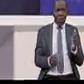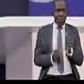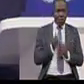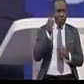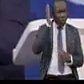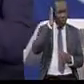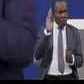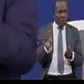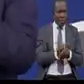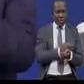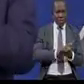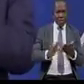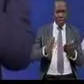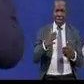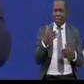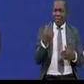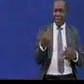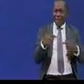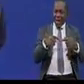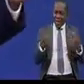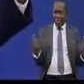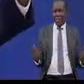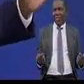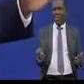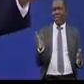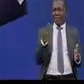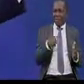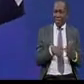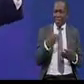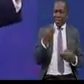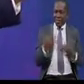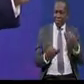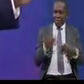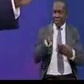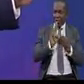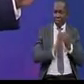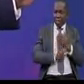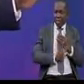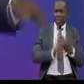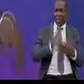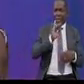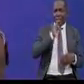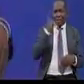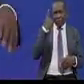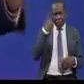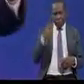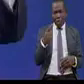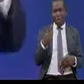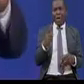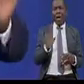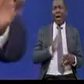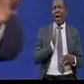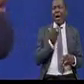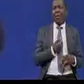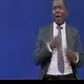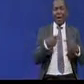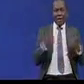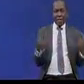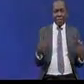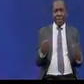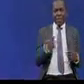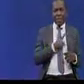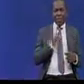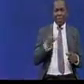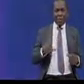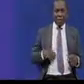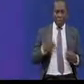adversaries. The Lord, in his own mind, he makes you an ambassador. He makes you a child of